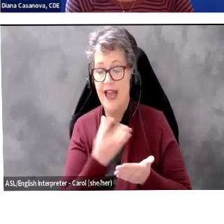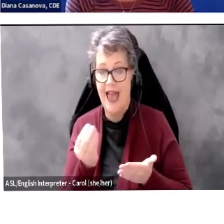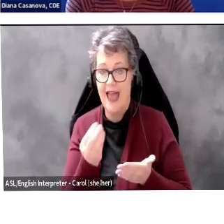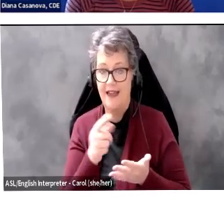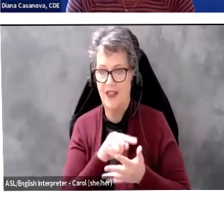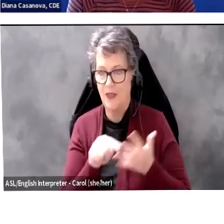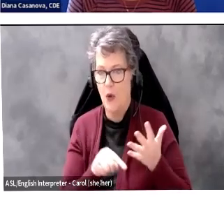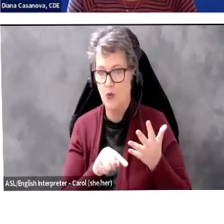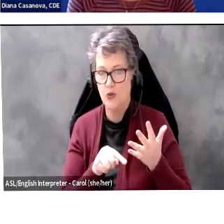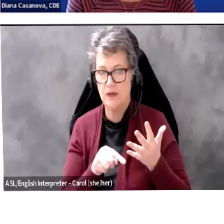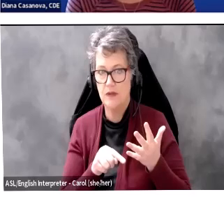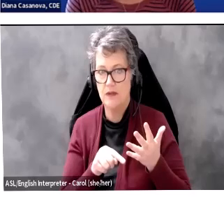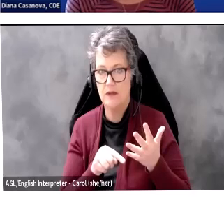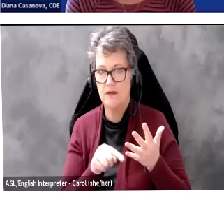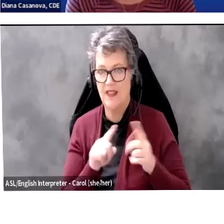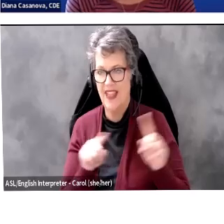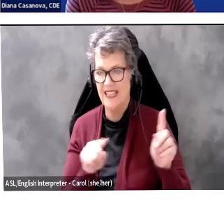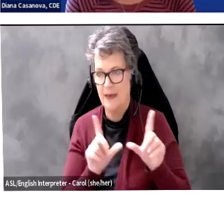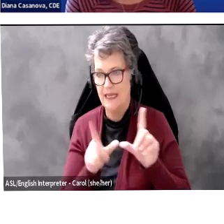being disabled.